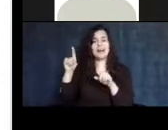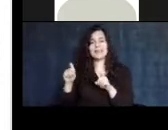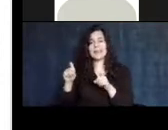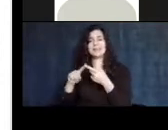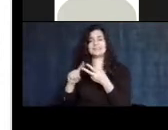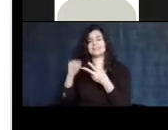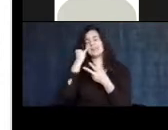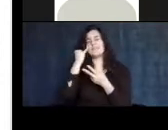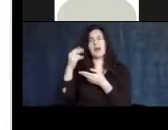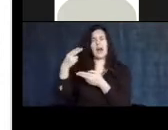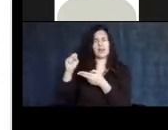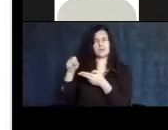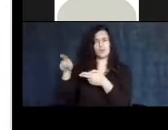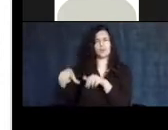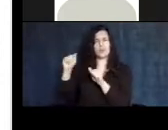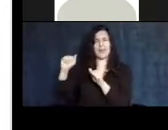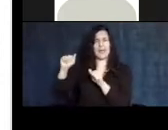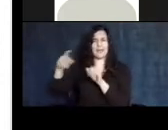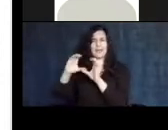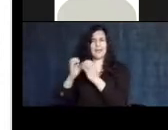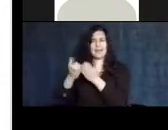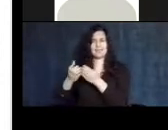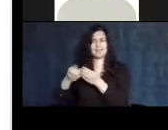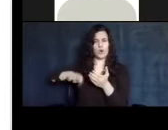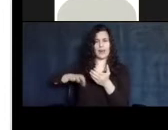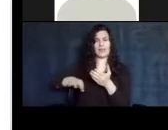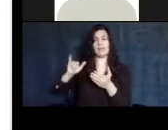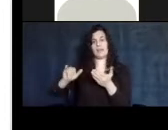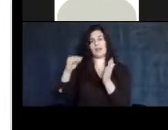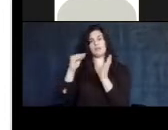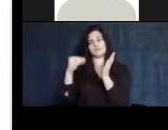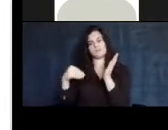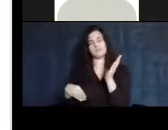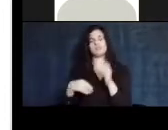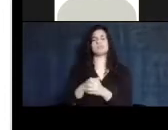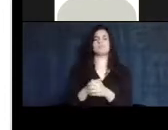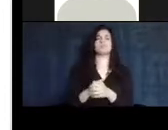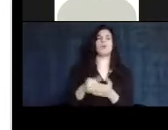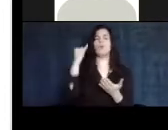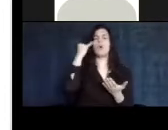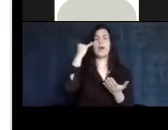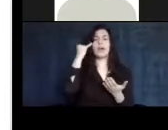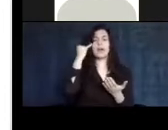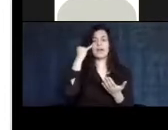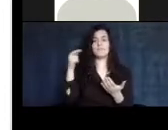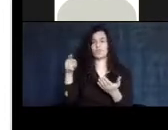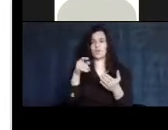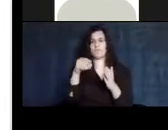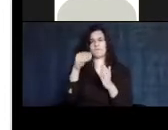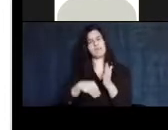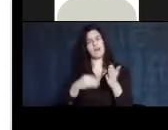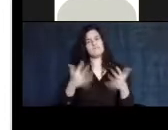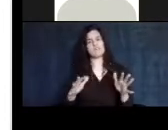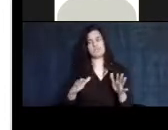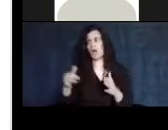all. If you've already filled out the form, but then you get an AP credit or you need to